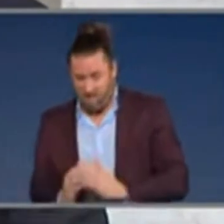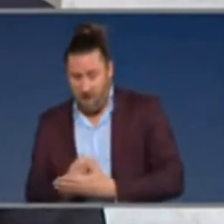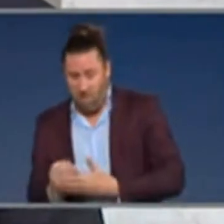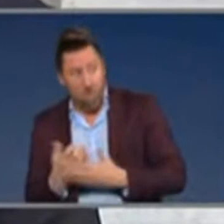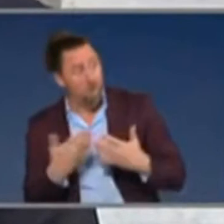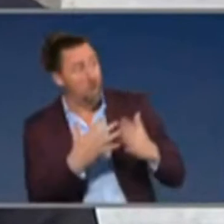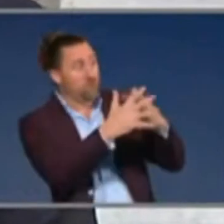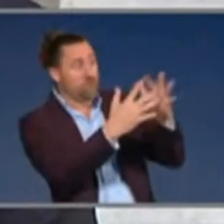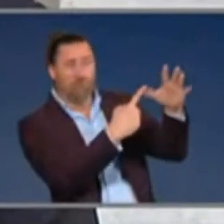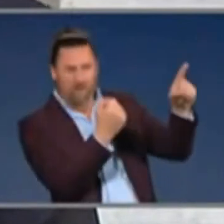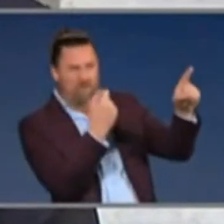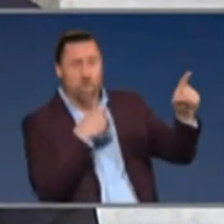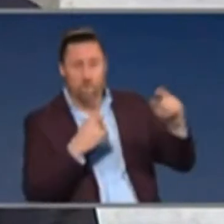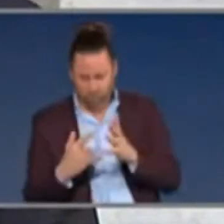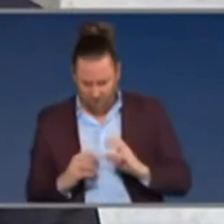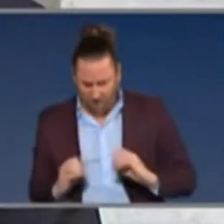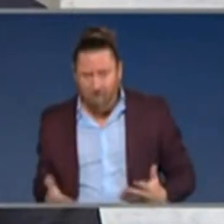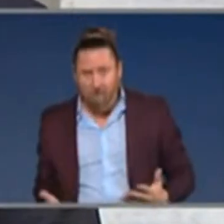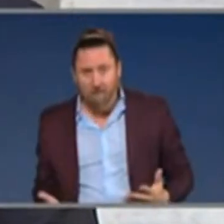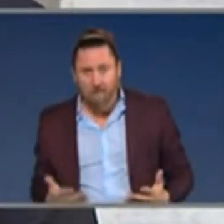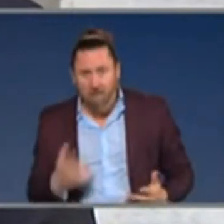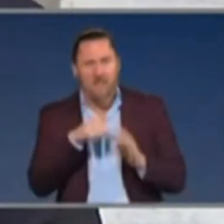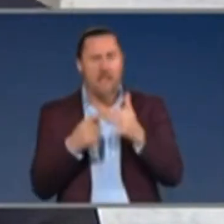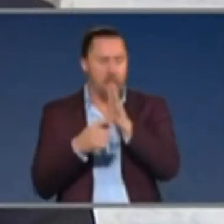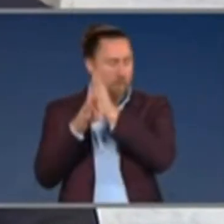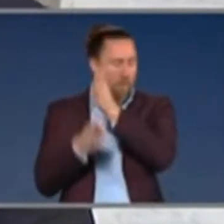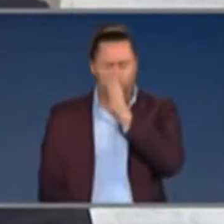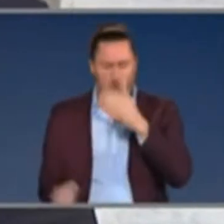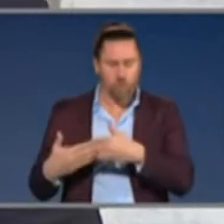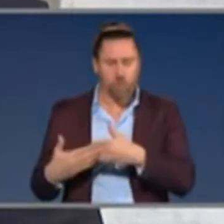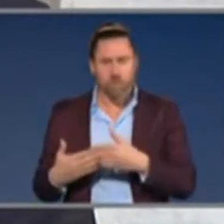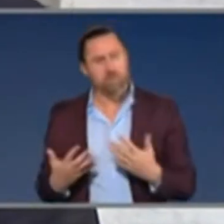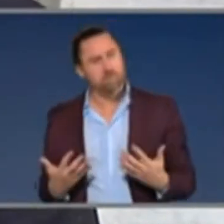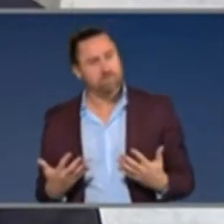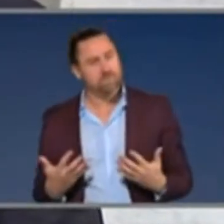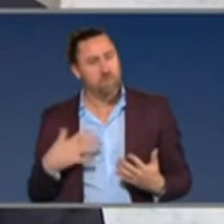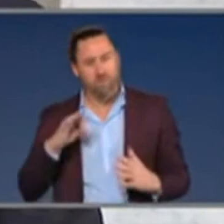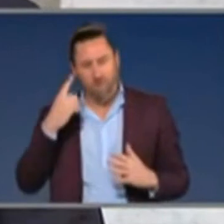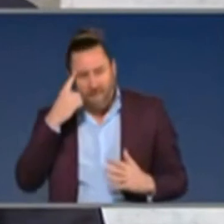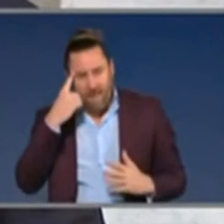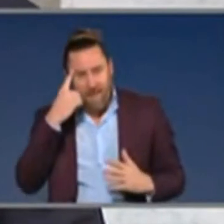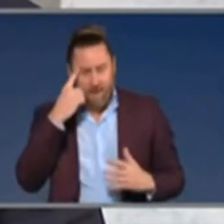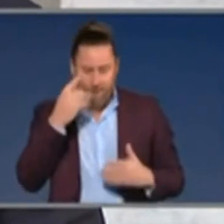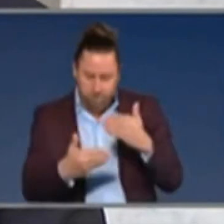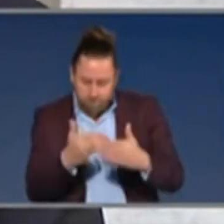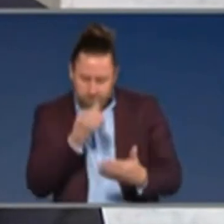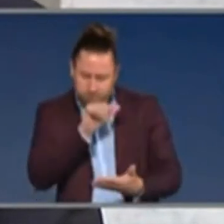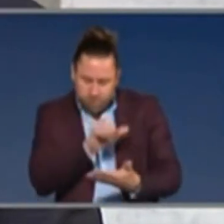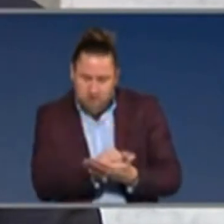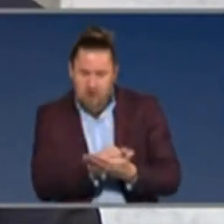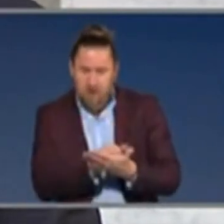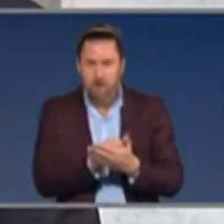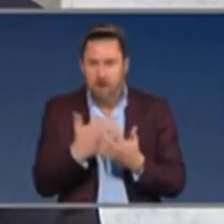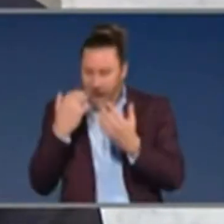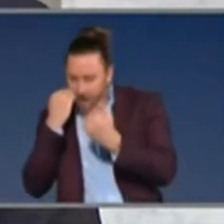Australia. And so I just think when these decisions are made, there needs to be the clear, transparent process of medical